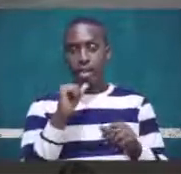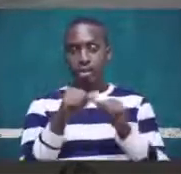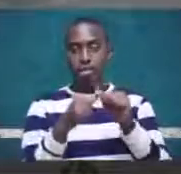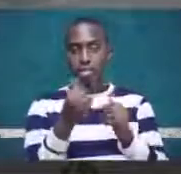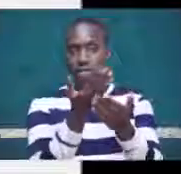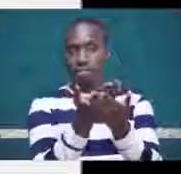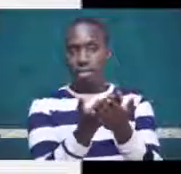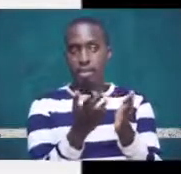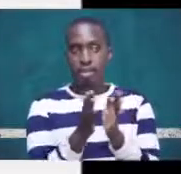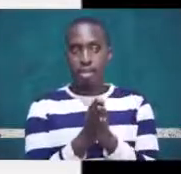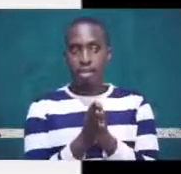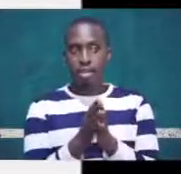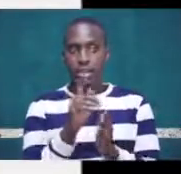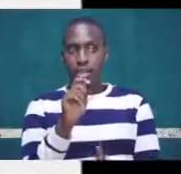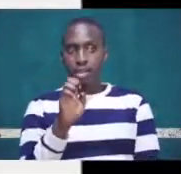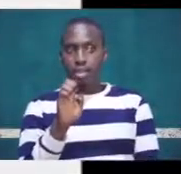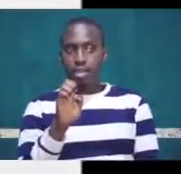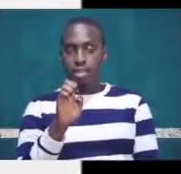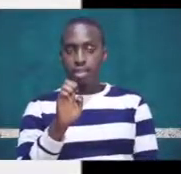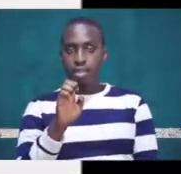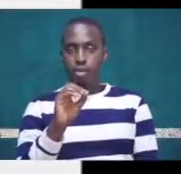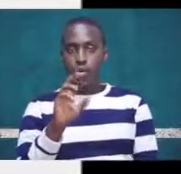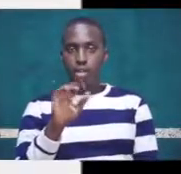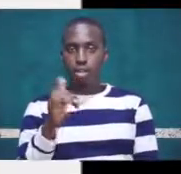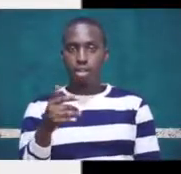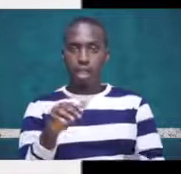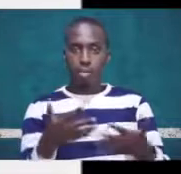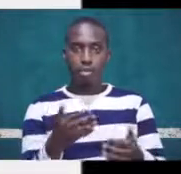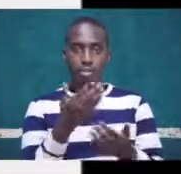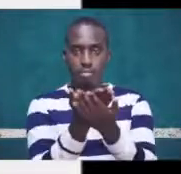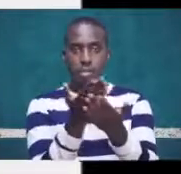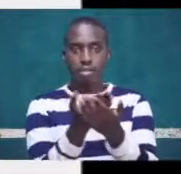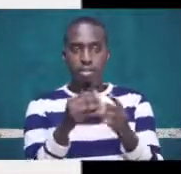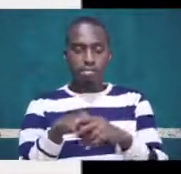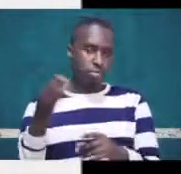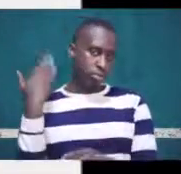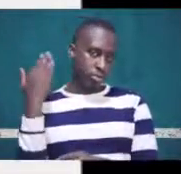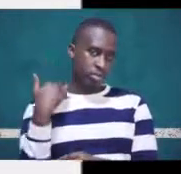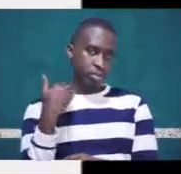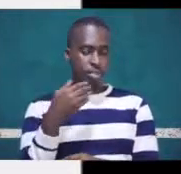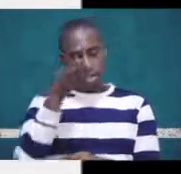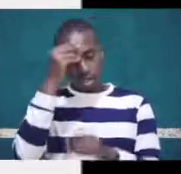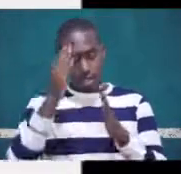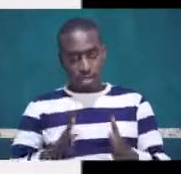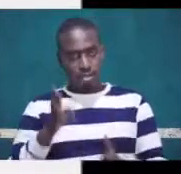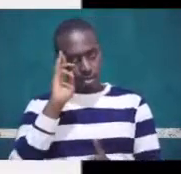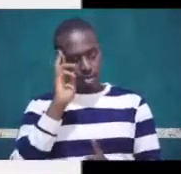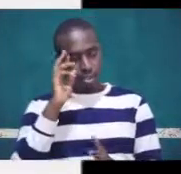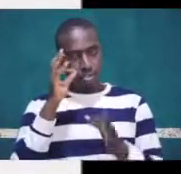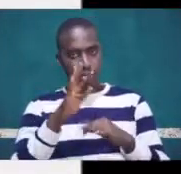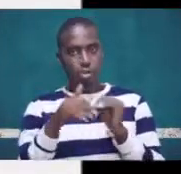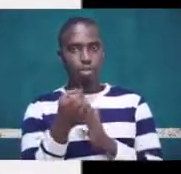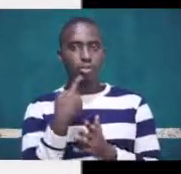lesson, we shall talk about the abnormal demand curves. So in the previous lesson, learners, you remember what we talked